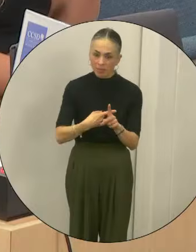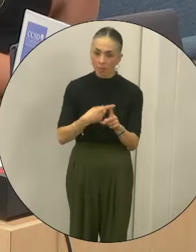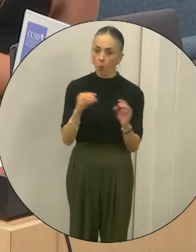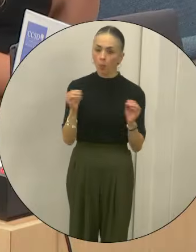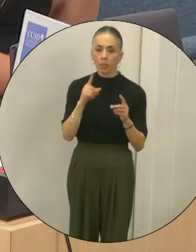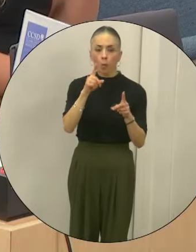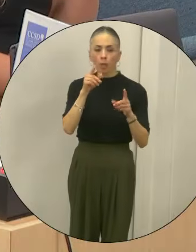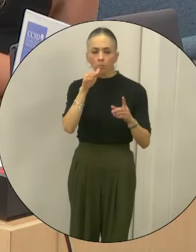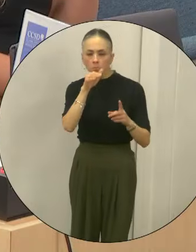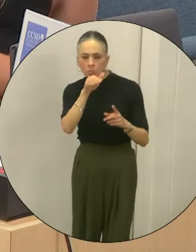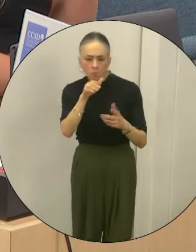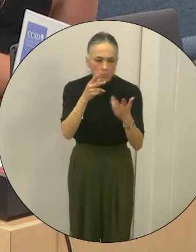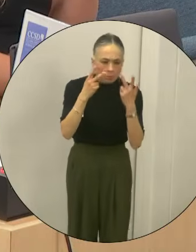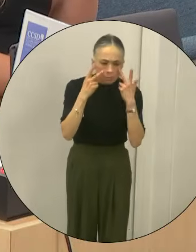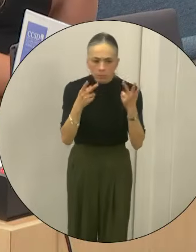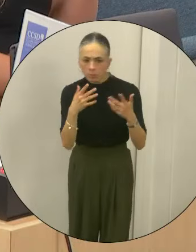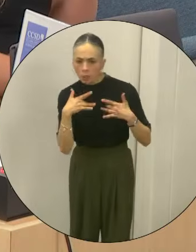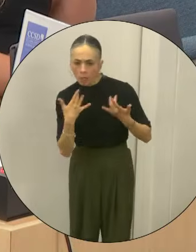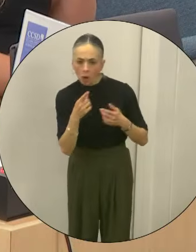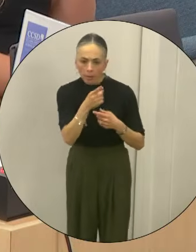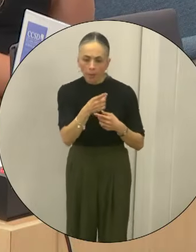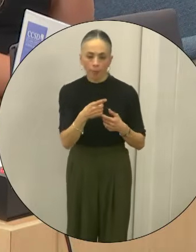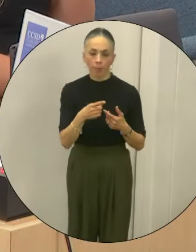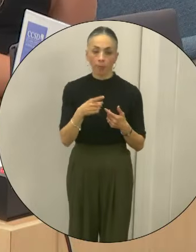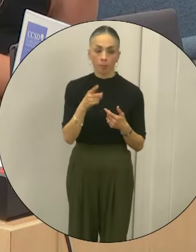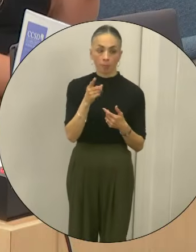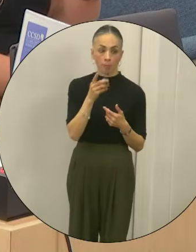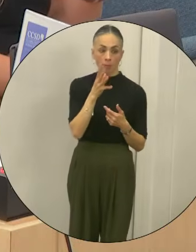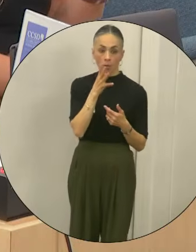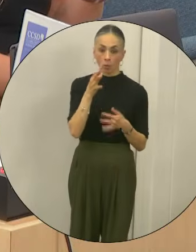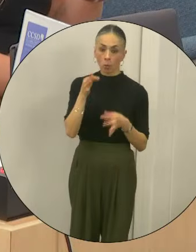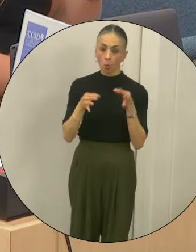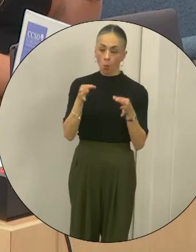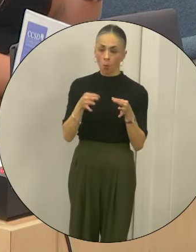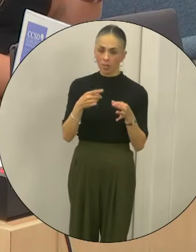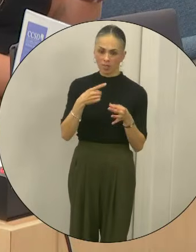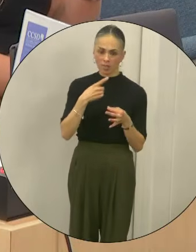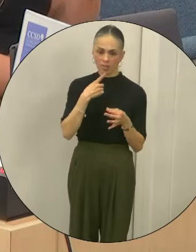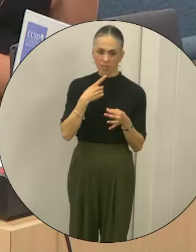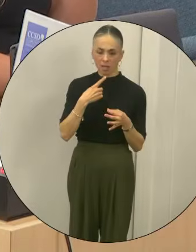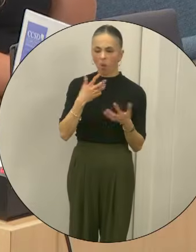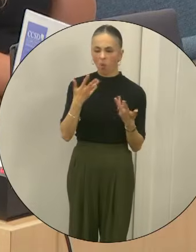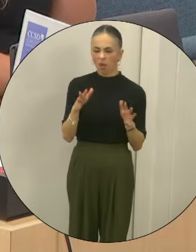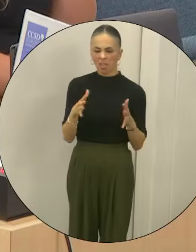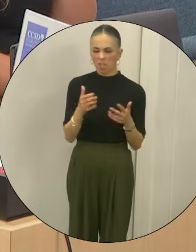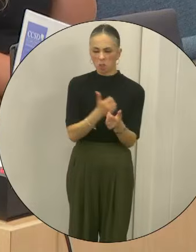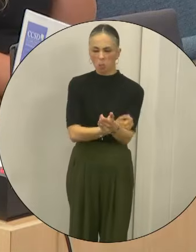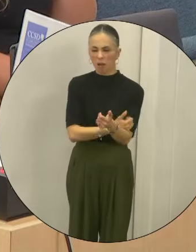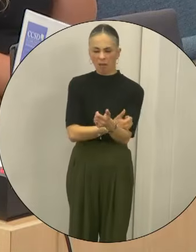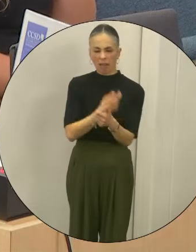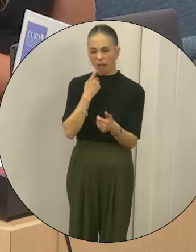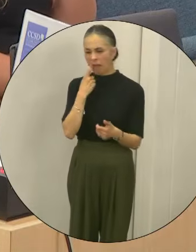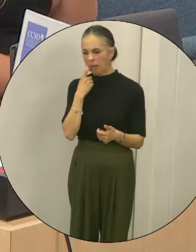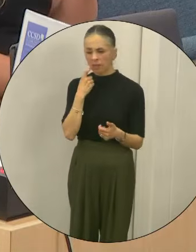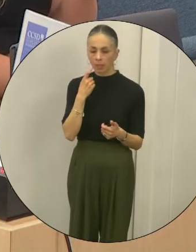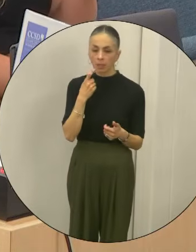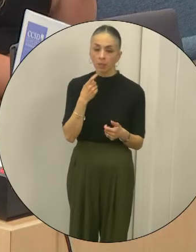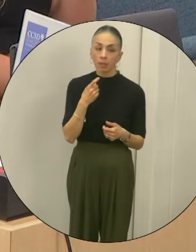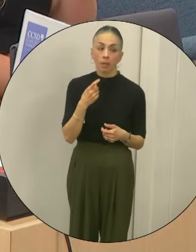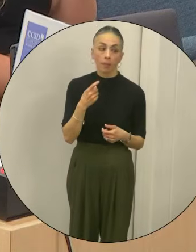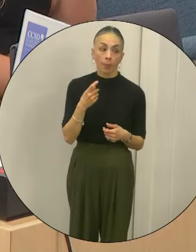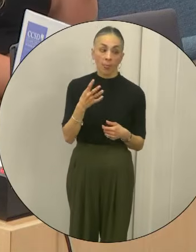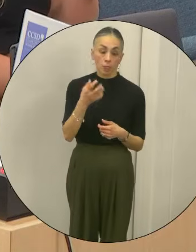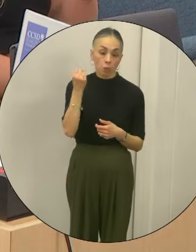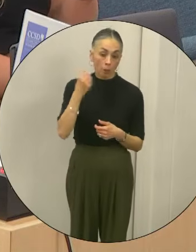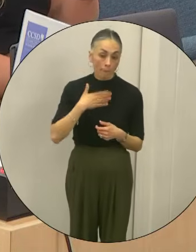check on him. The mother, when she was in court, she looked like she was drug addict already. And they took my car